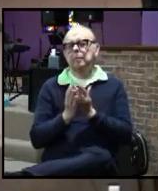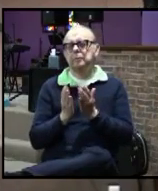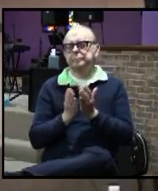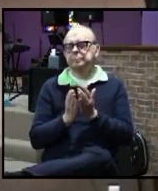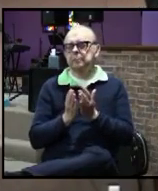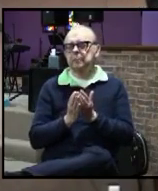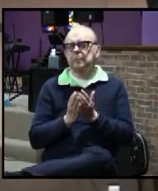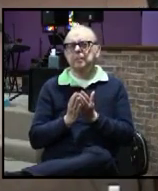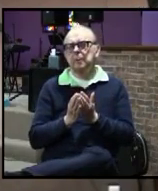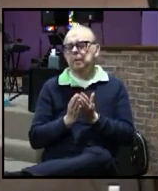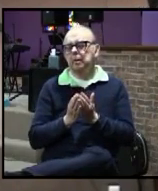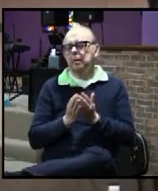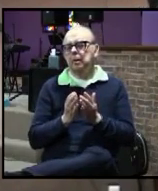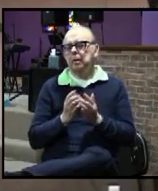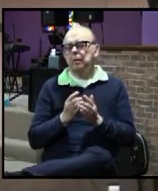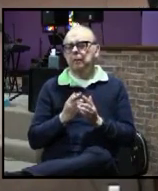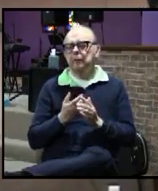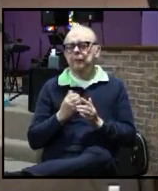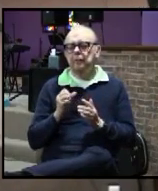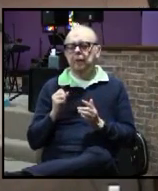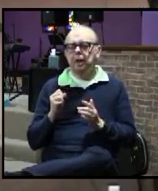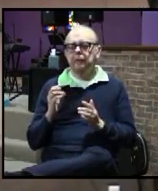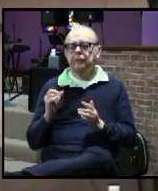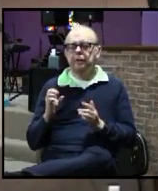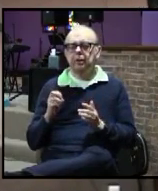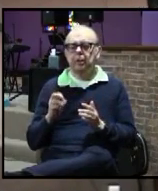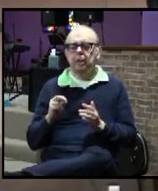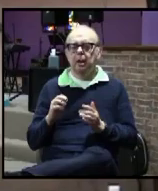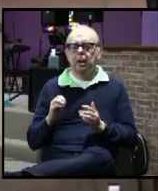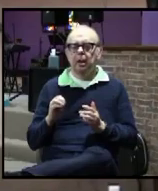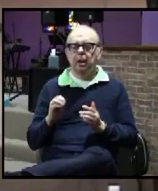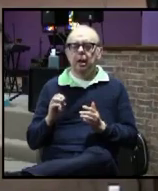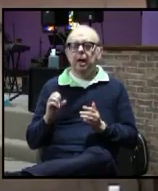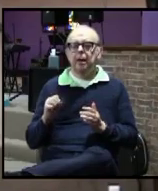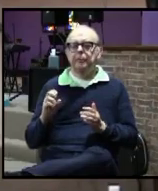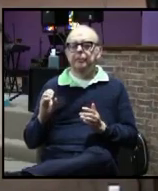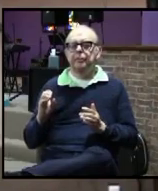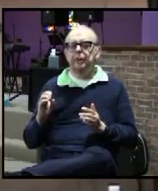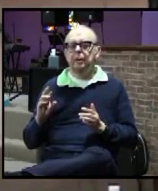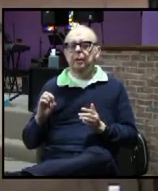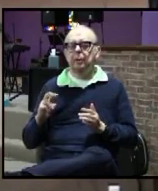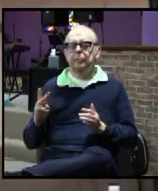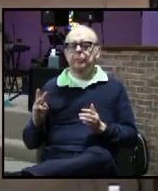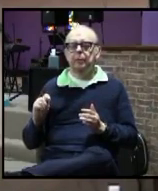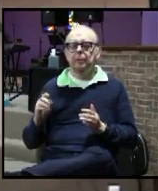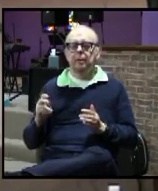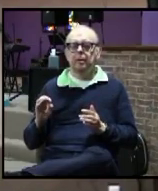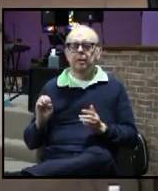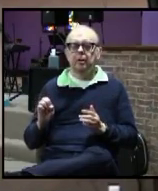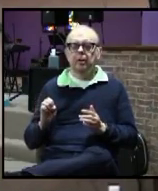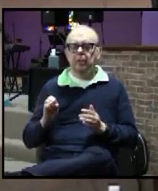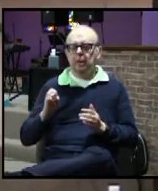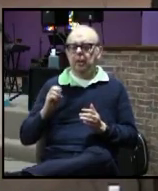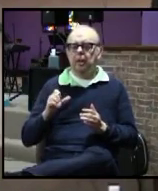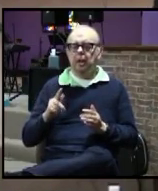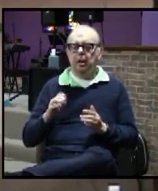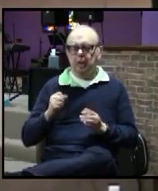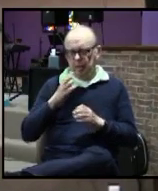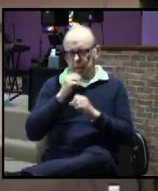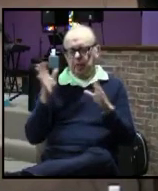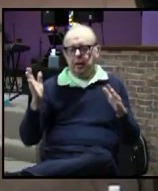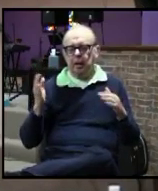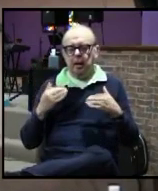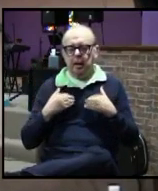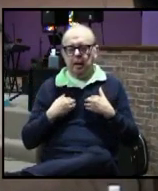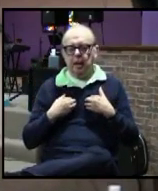book series that he did, and it was from the Screwtape Letters. If you don't know the book, you need to read it. It's really awesome. C.S. Lewis imagines what it would be